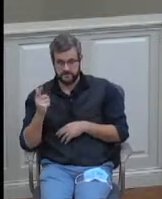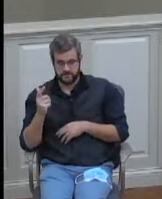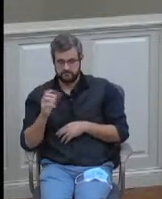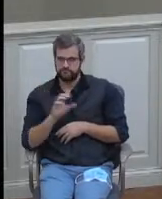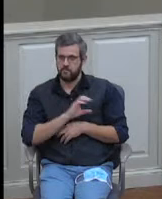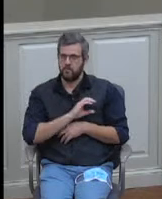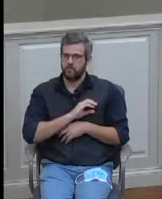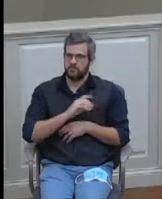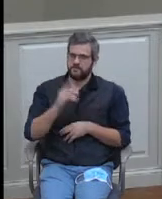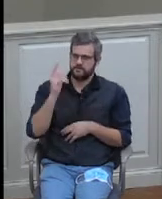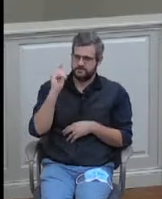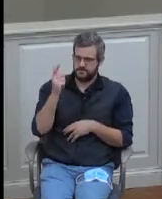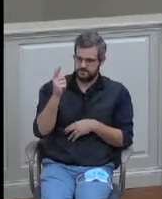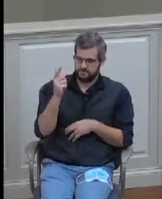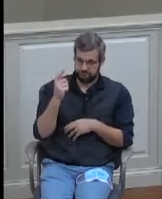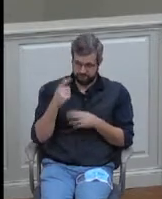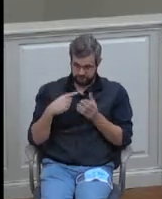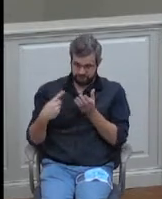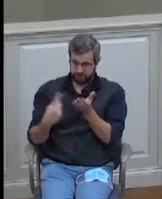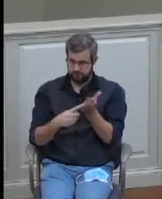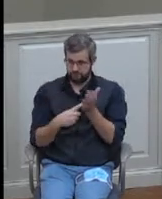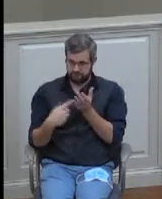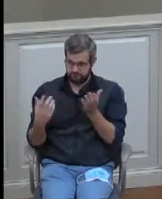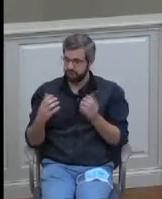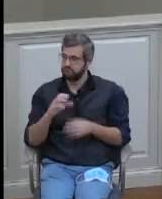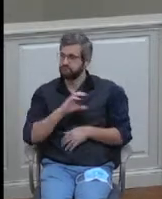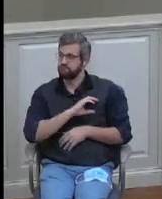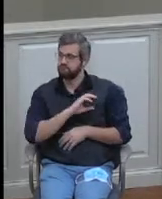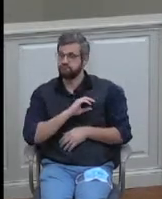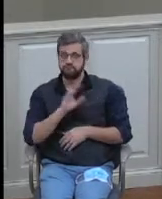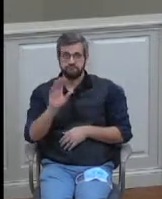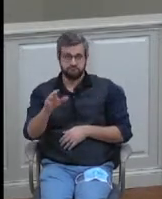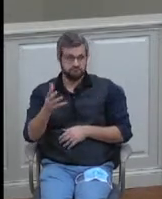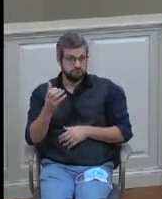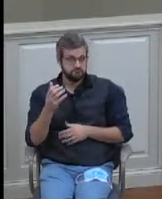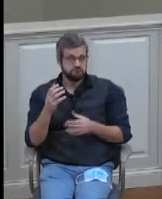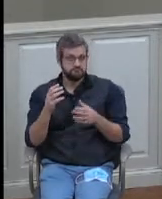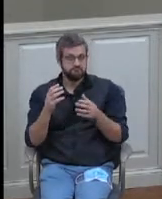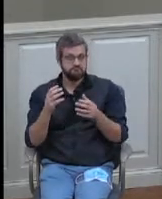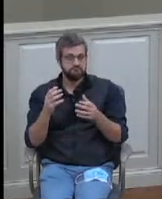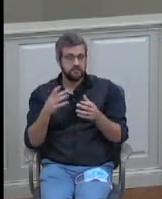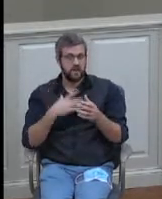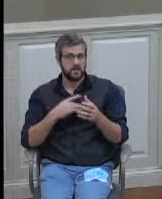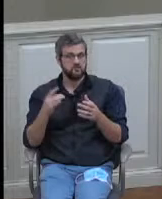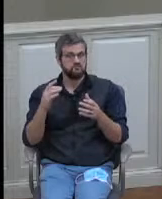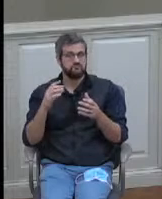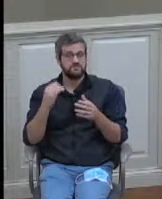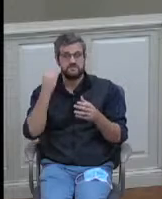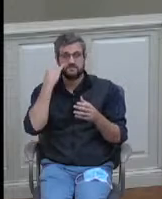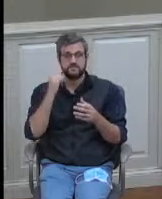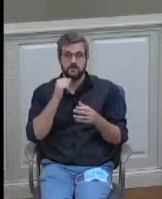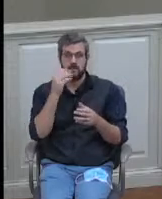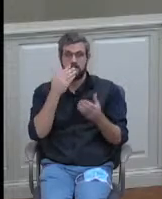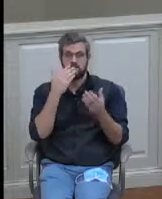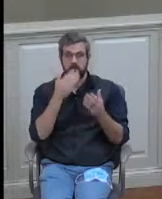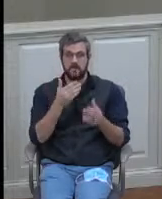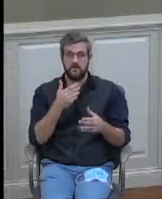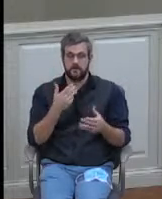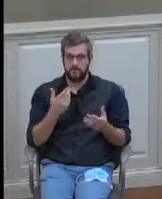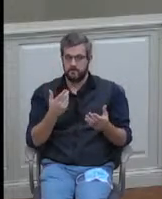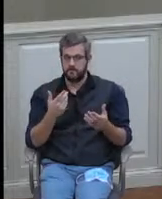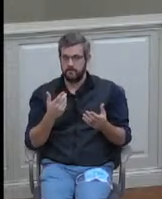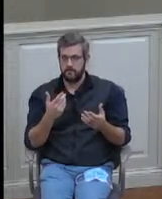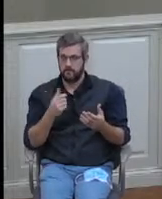Second. Mr. Cottle, discussion? I'd just like to, I think I'd be remiss if we didn't thank